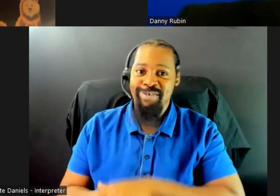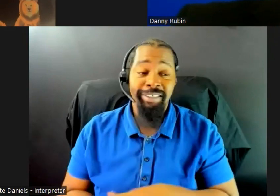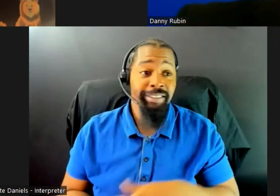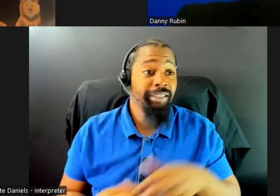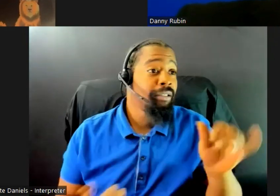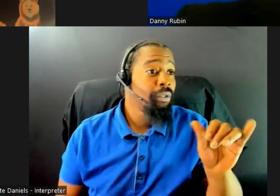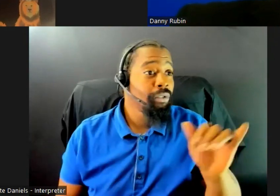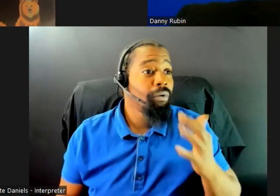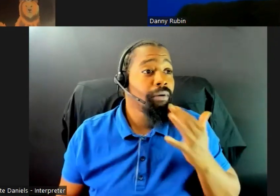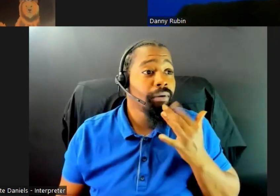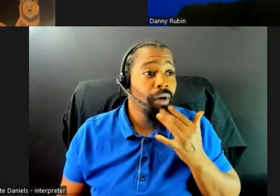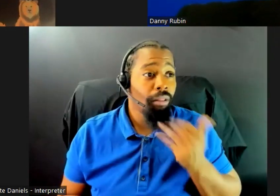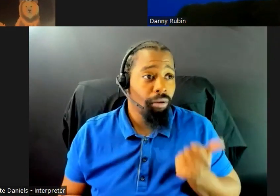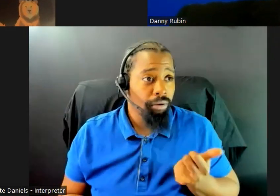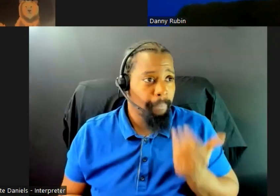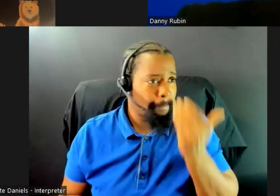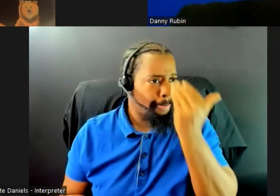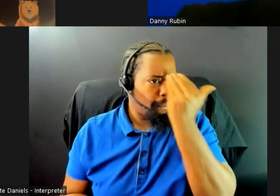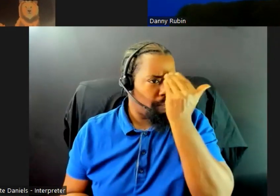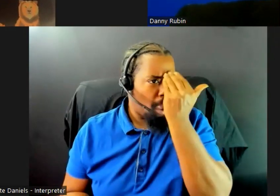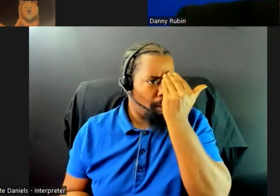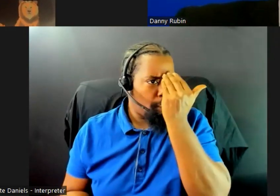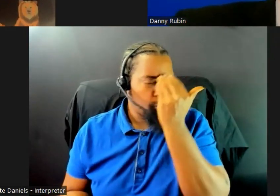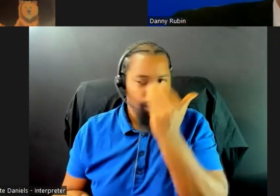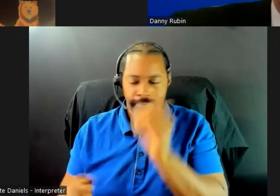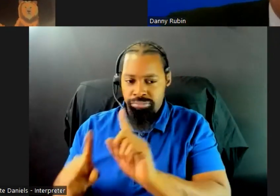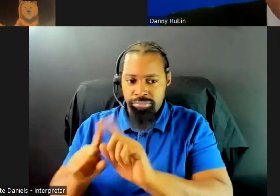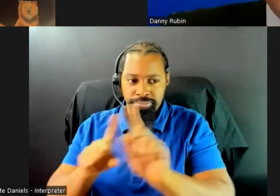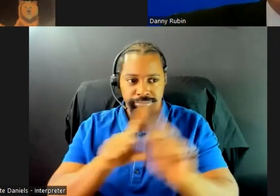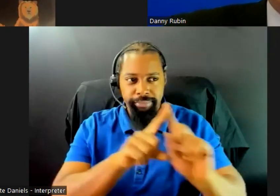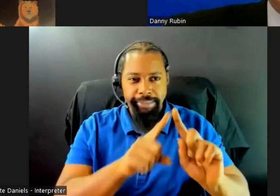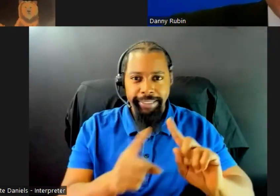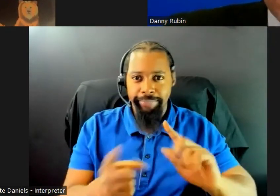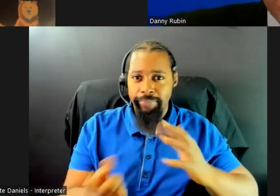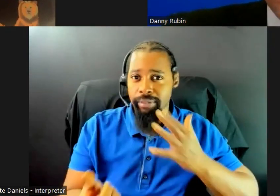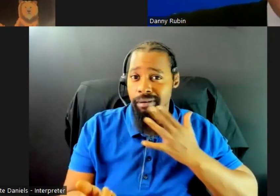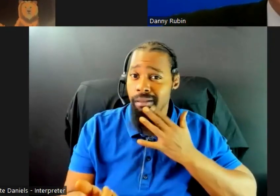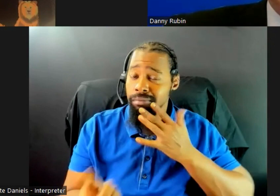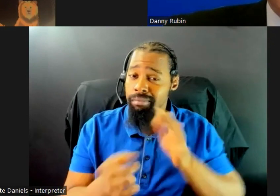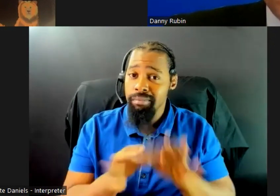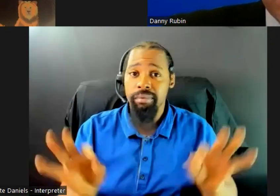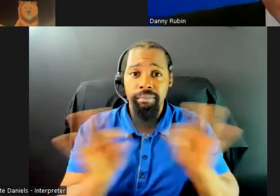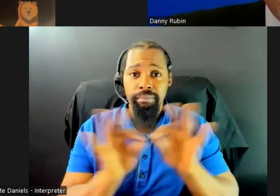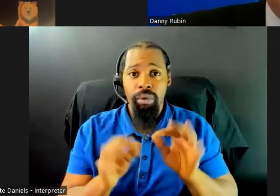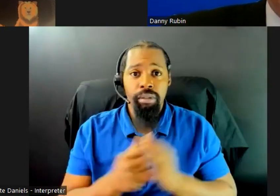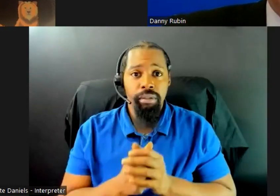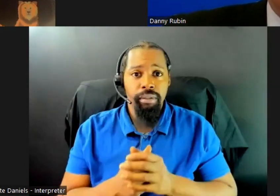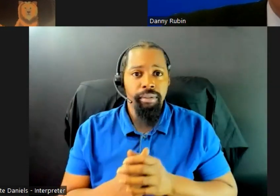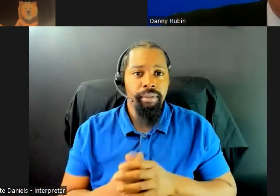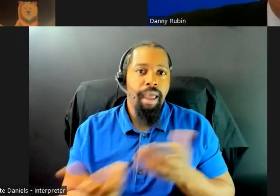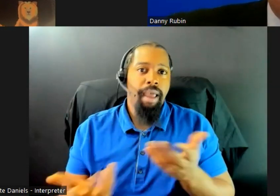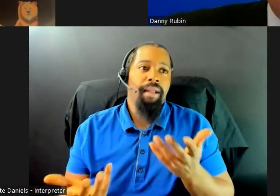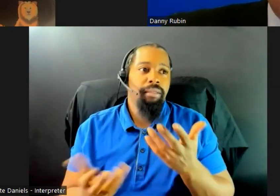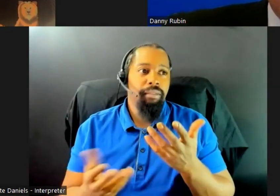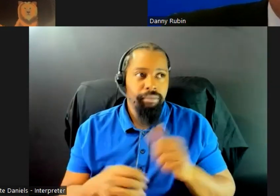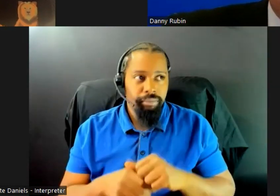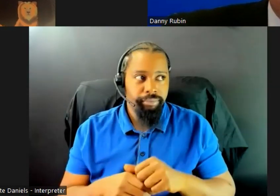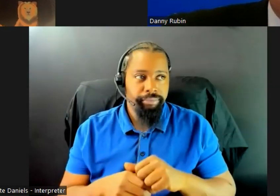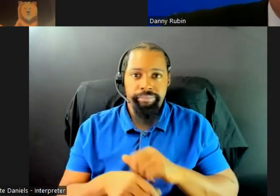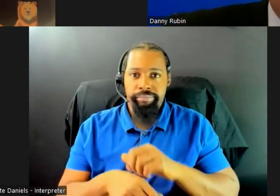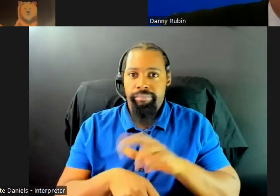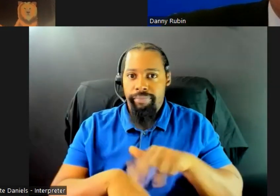color, the knowledge of color is also very important. And of course, the practical things,